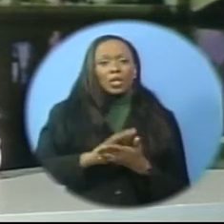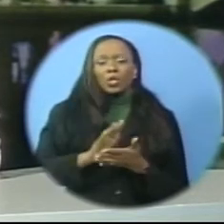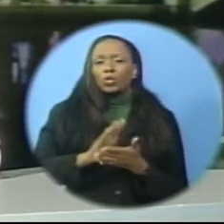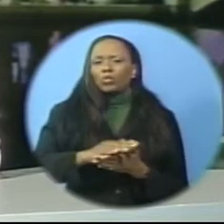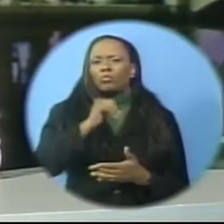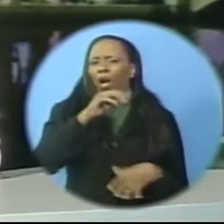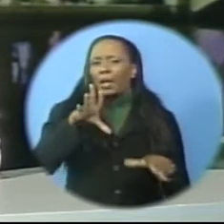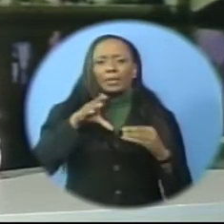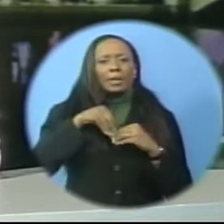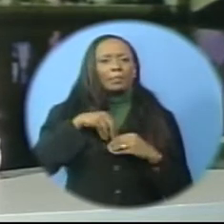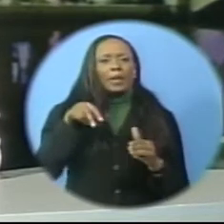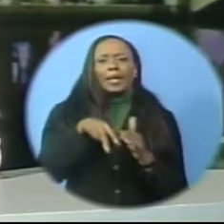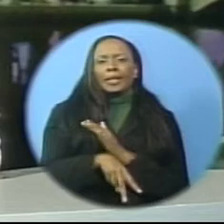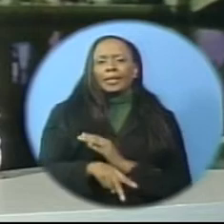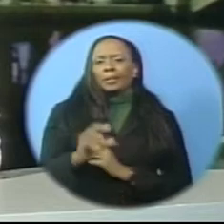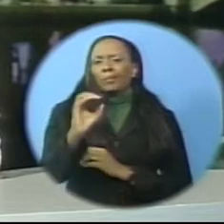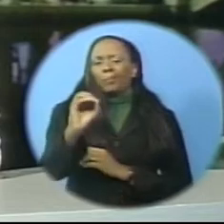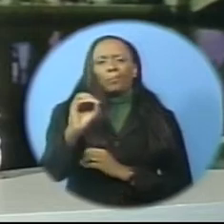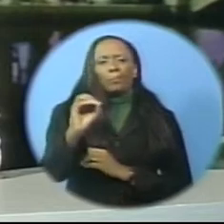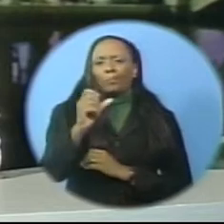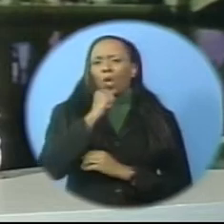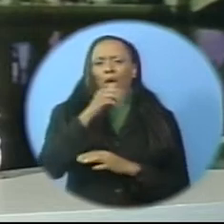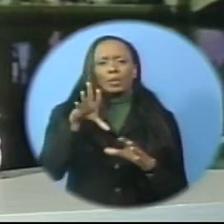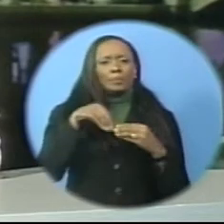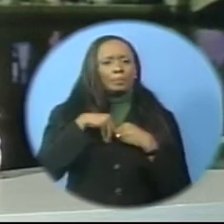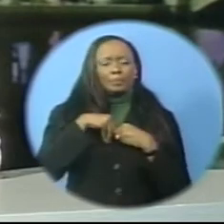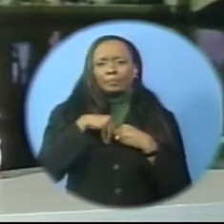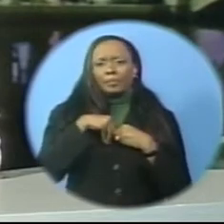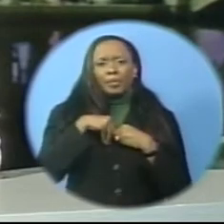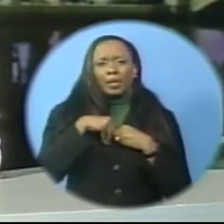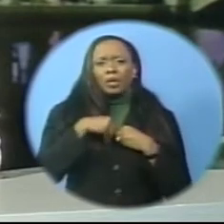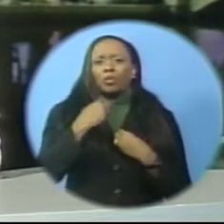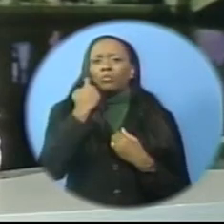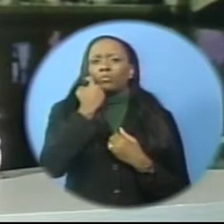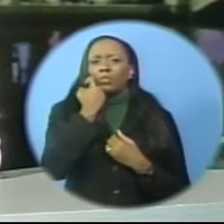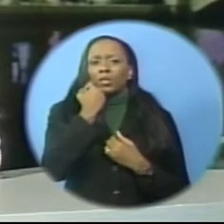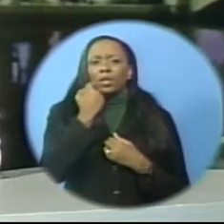zero-tolerance policy towards it. And in light of recent reports from the Barbados